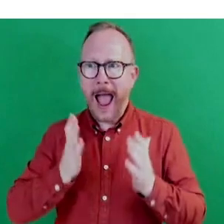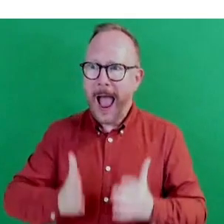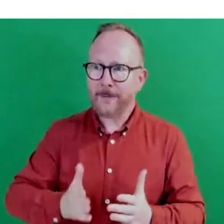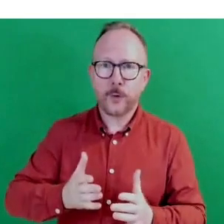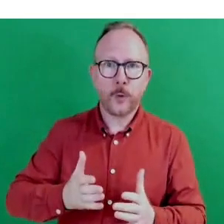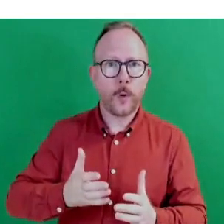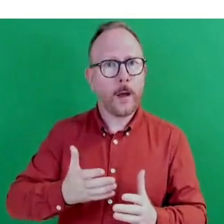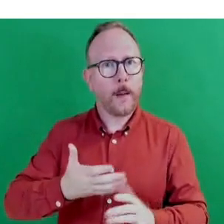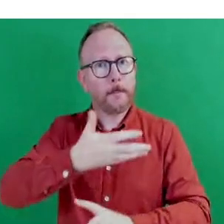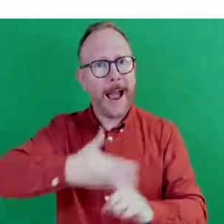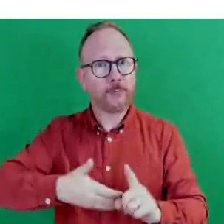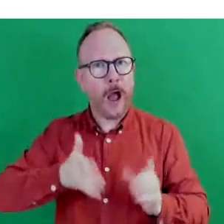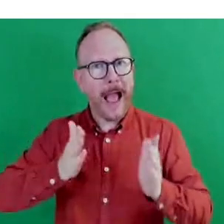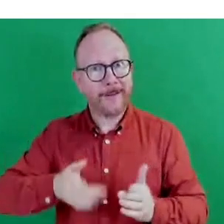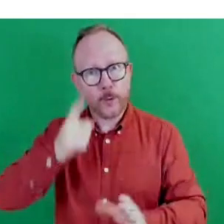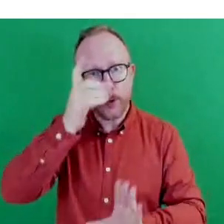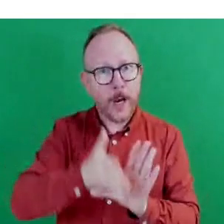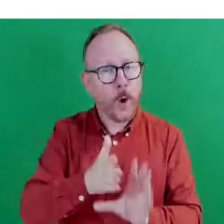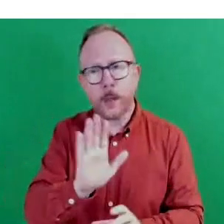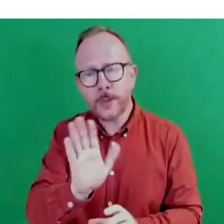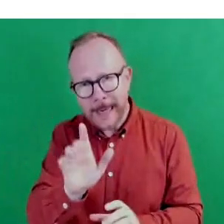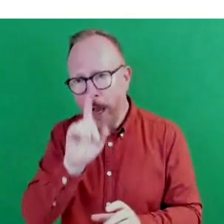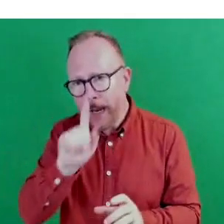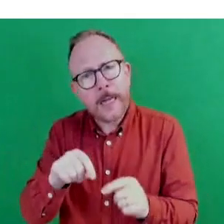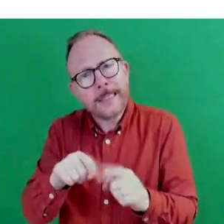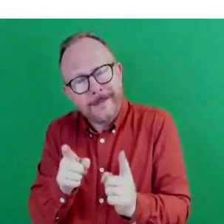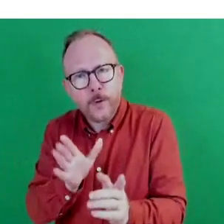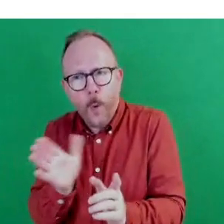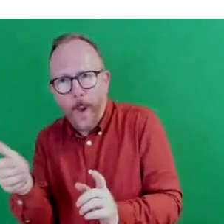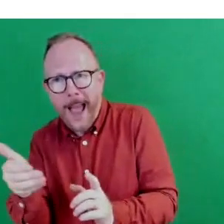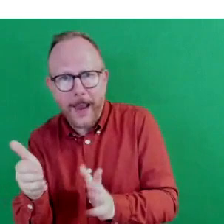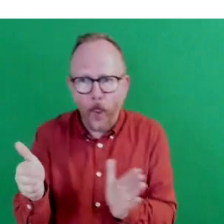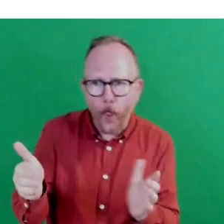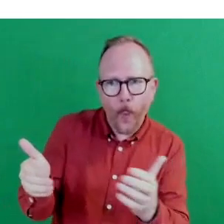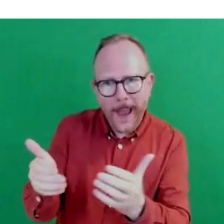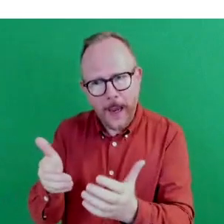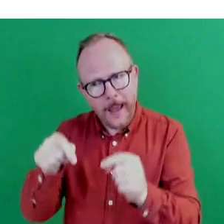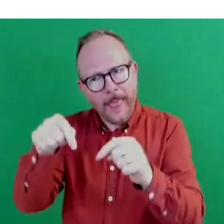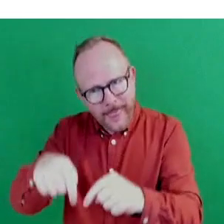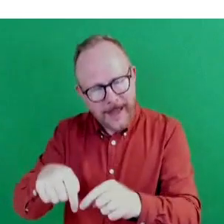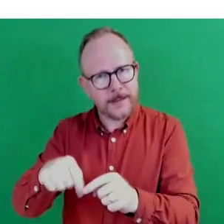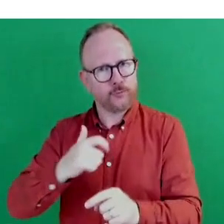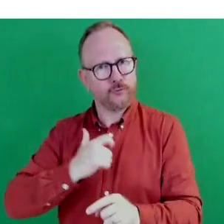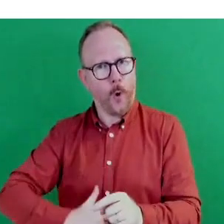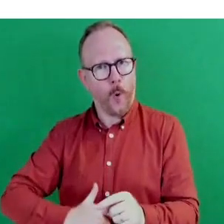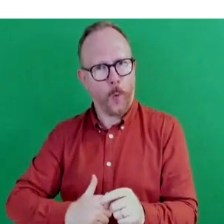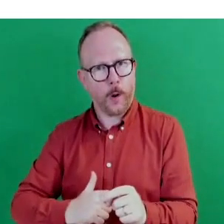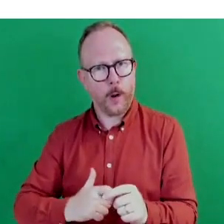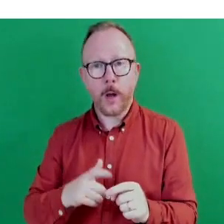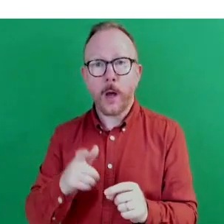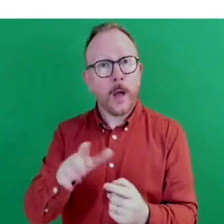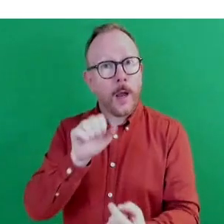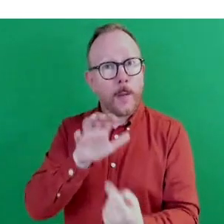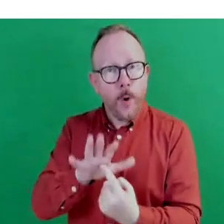a non-graduate route. And actually a lot of what's really important actually is your willingness to engage with this sort of